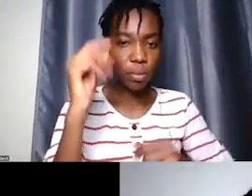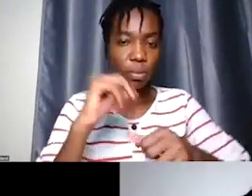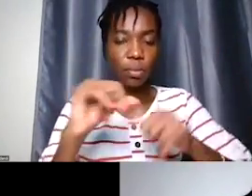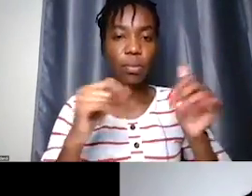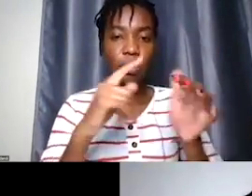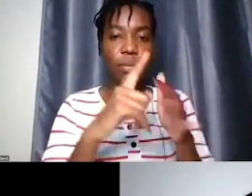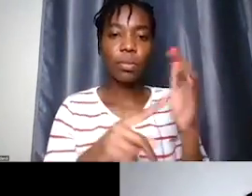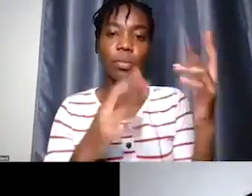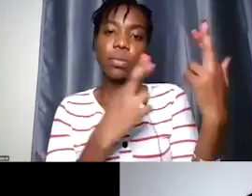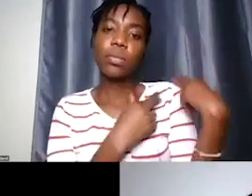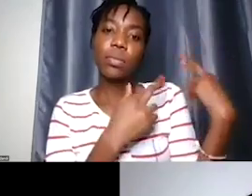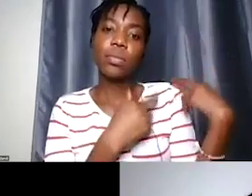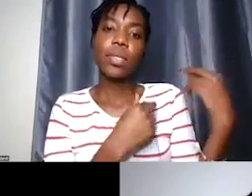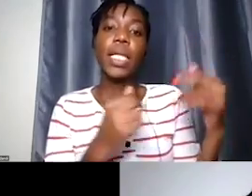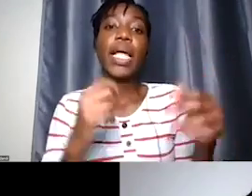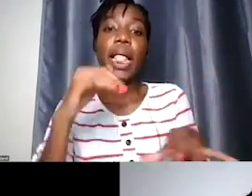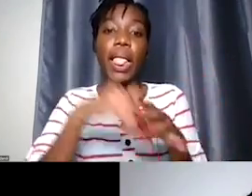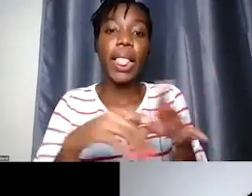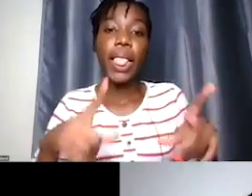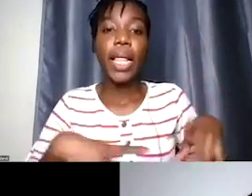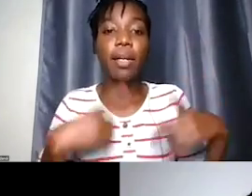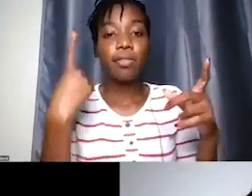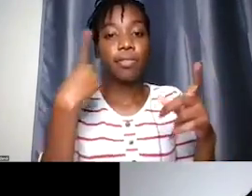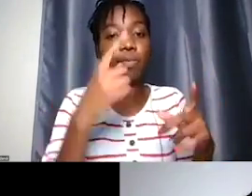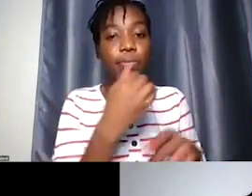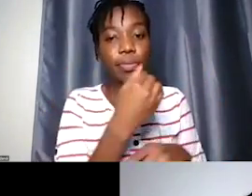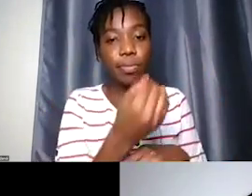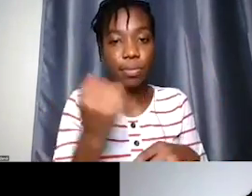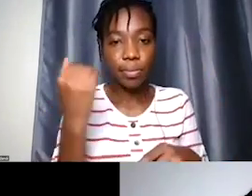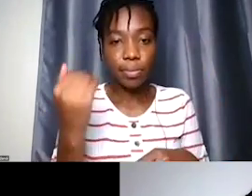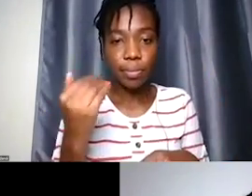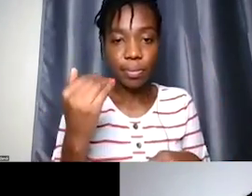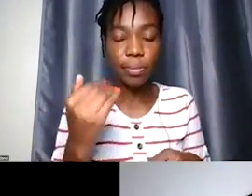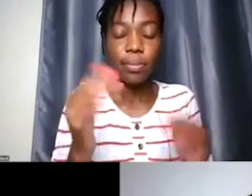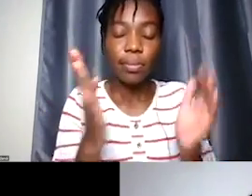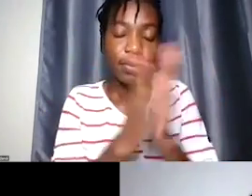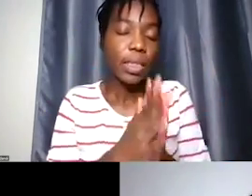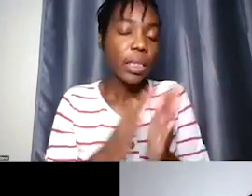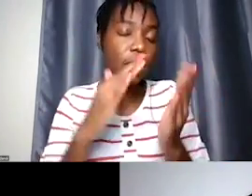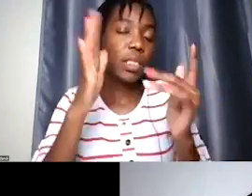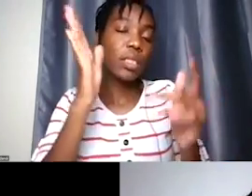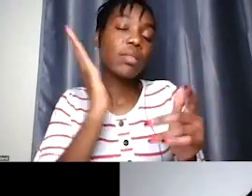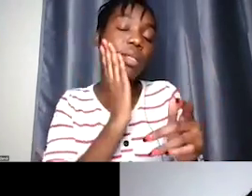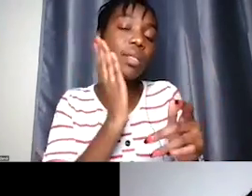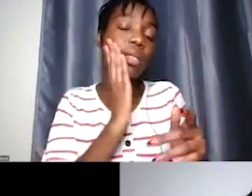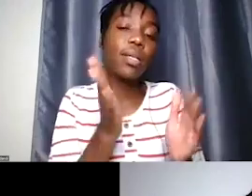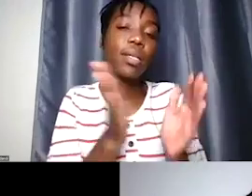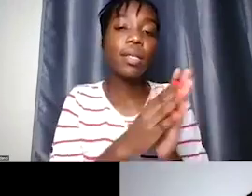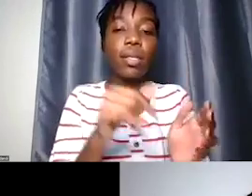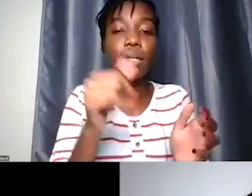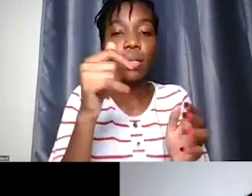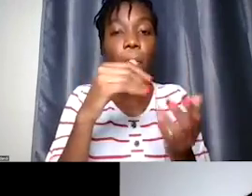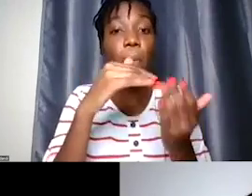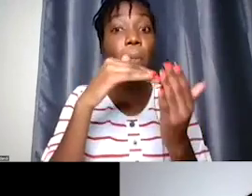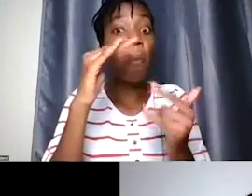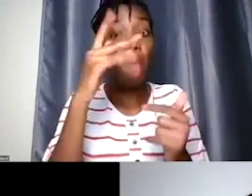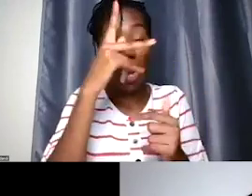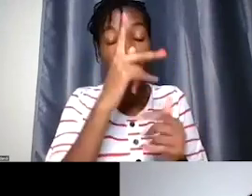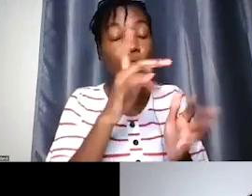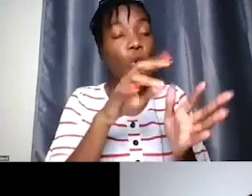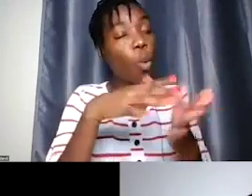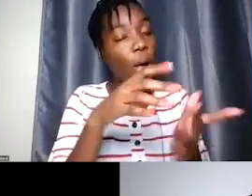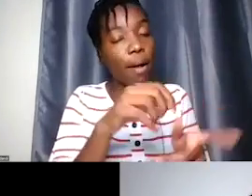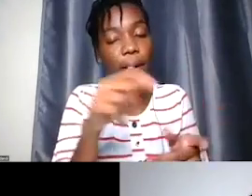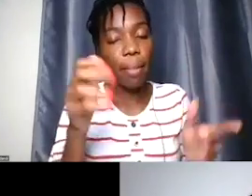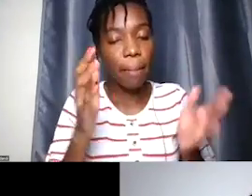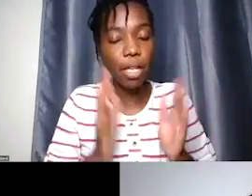child. And I know it kills us as mothers, especially, or as parents, when the other partner is not present in their lives. But